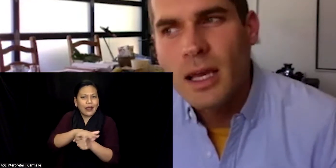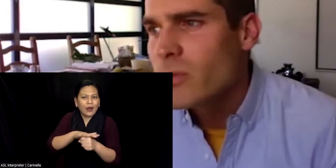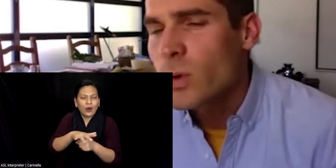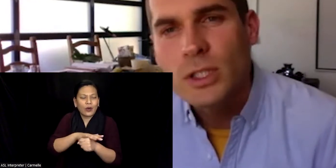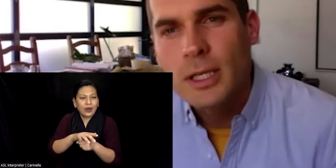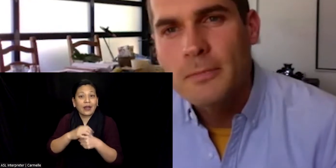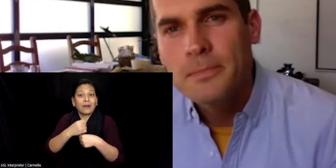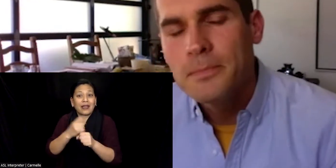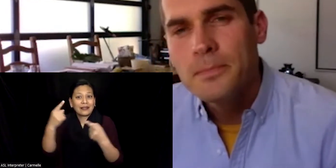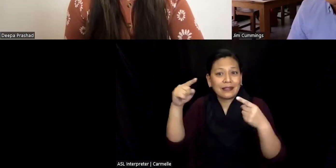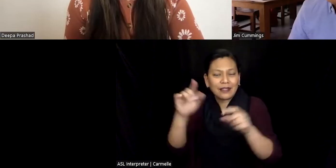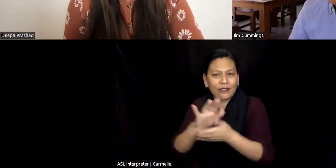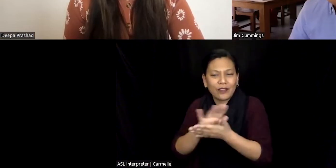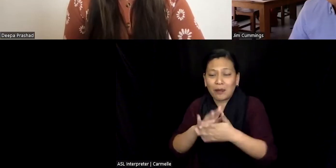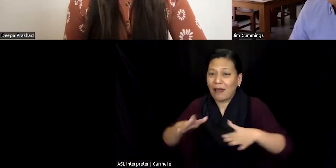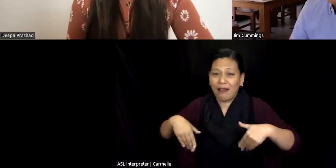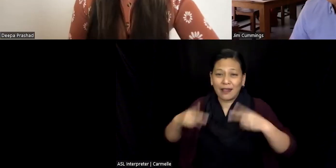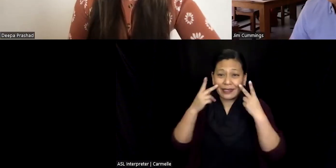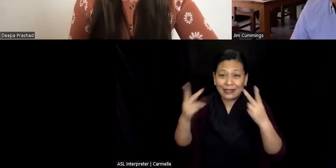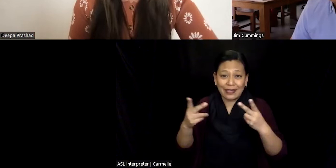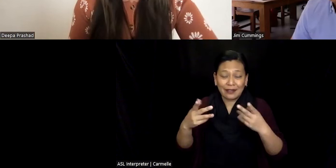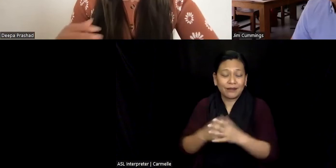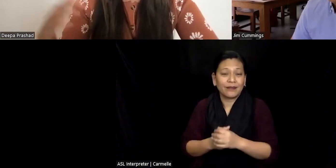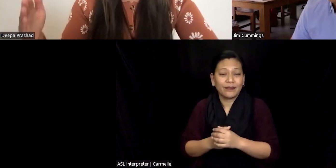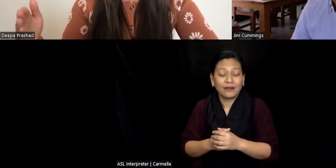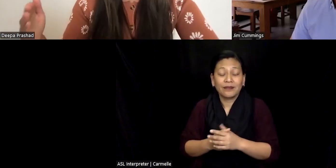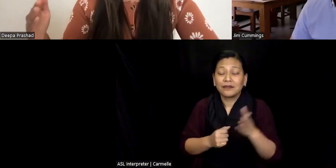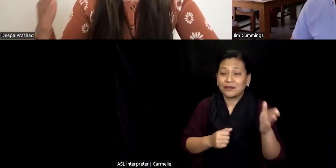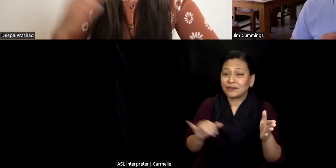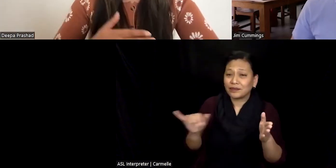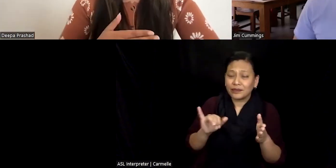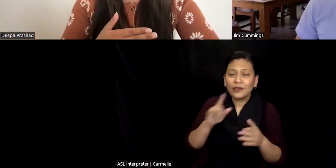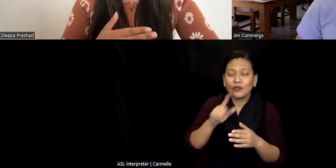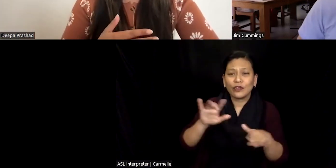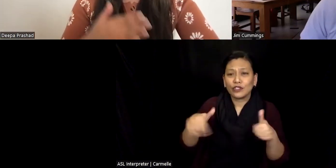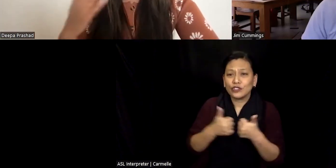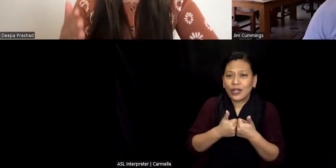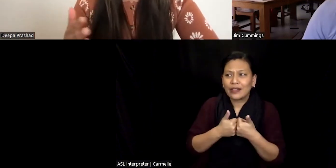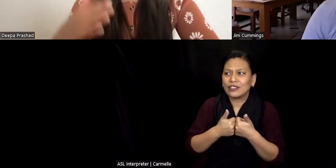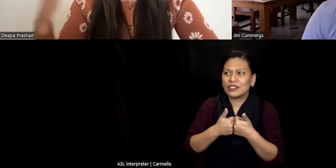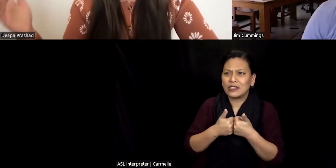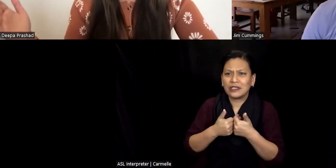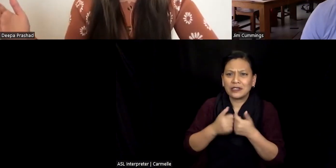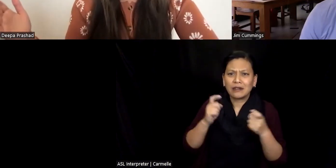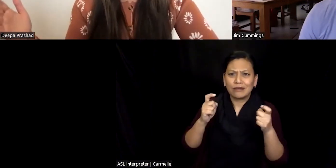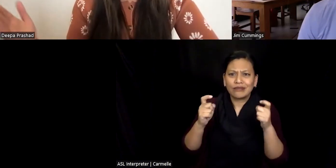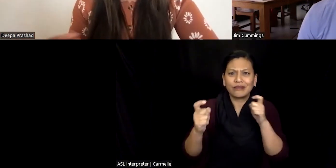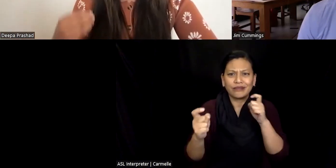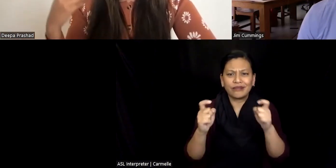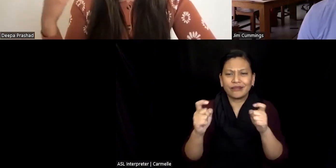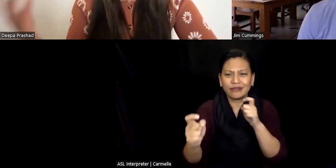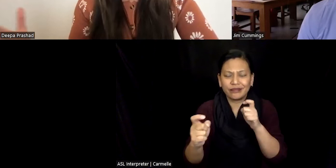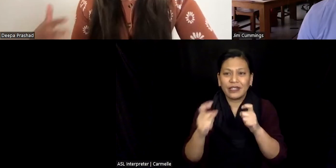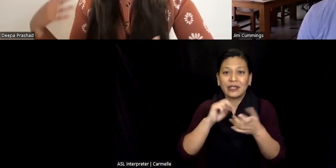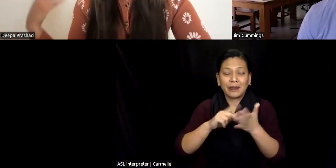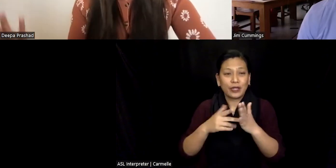seen that come to fruition yet. Yeah, and it's just interesting that as time goes, the challenges become totally different, and you just have to